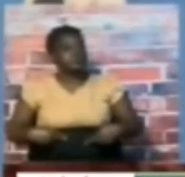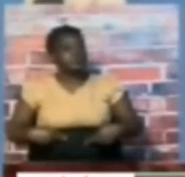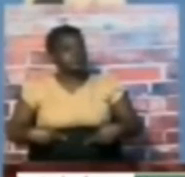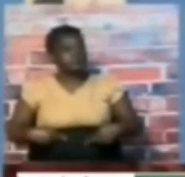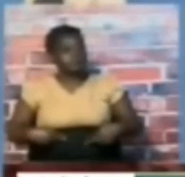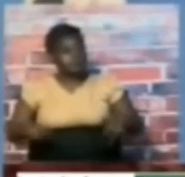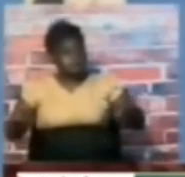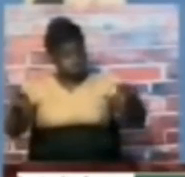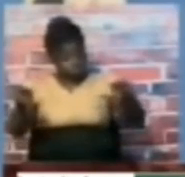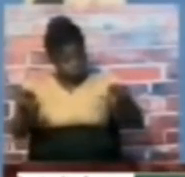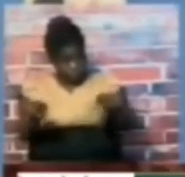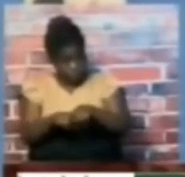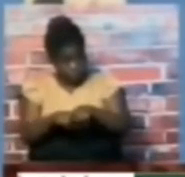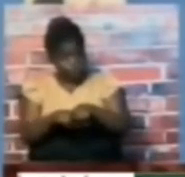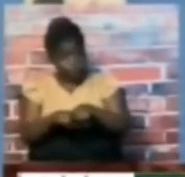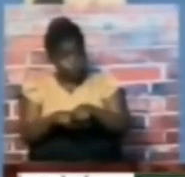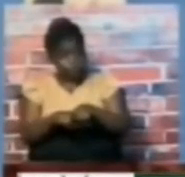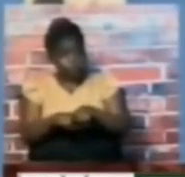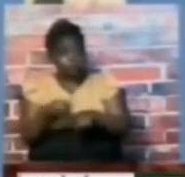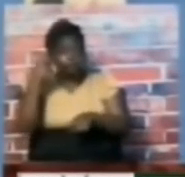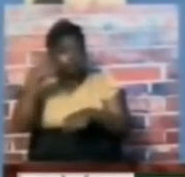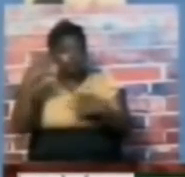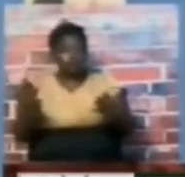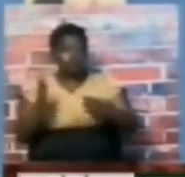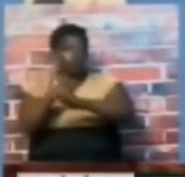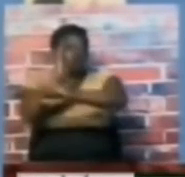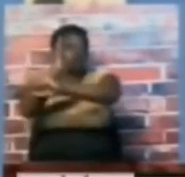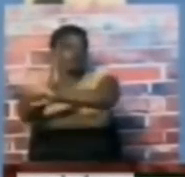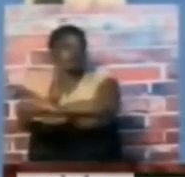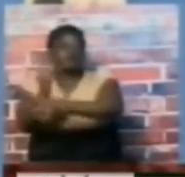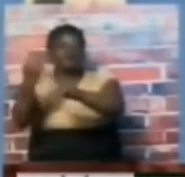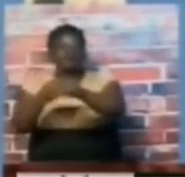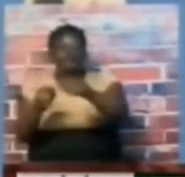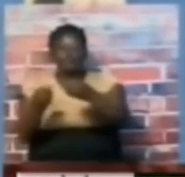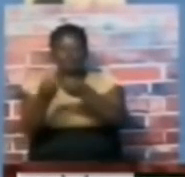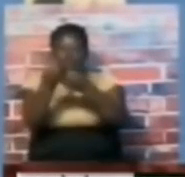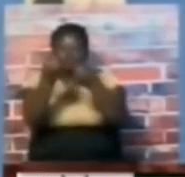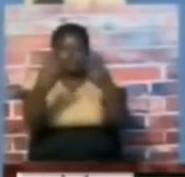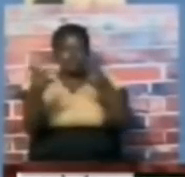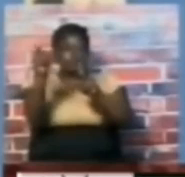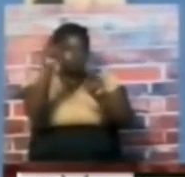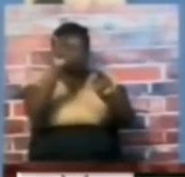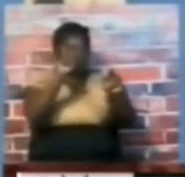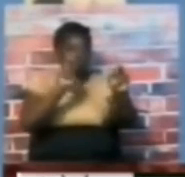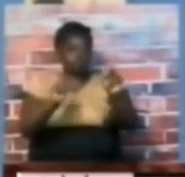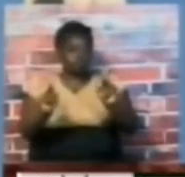but also for keeping you away from crowding with other people.